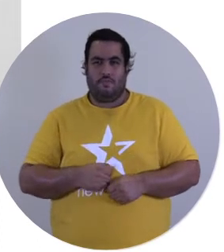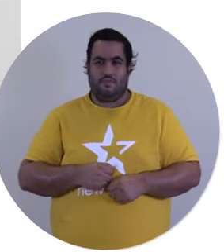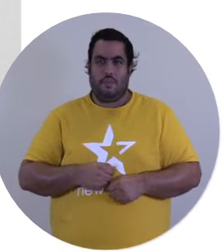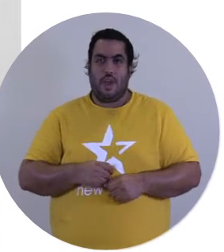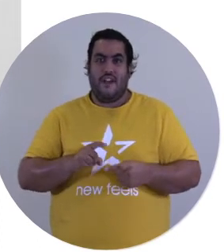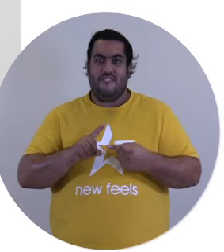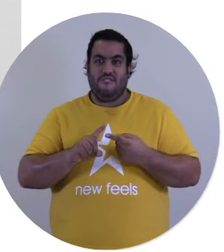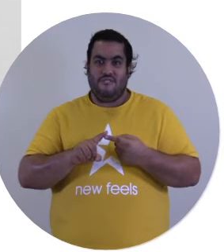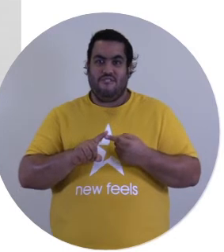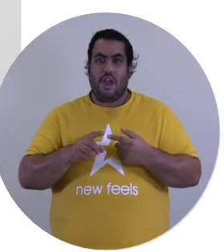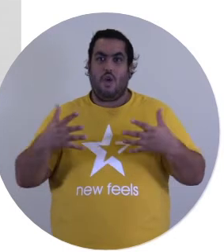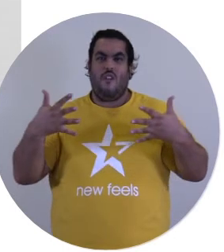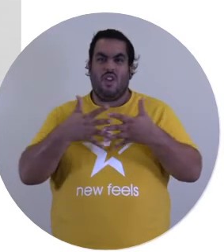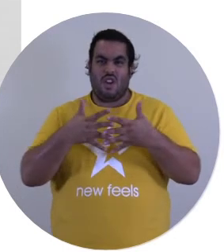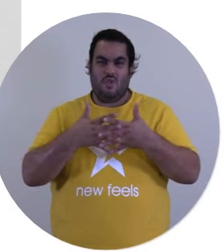overcrowding.